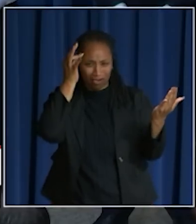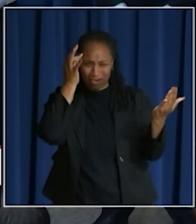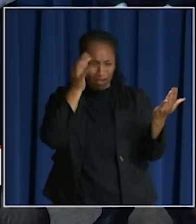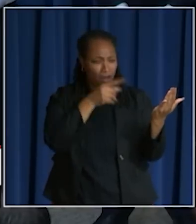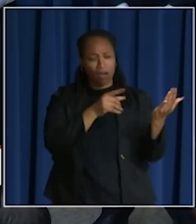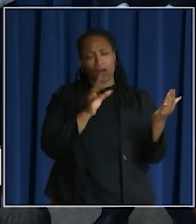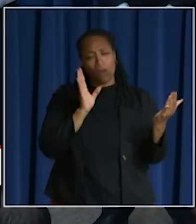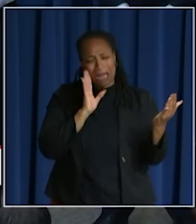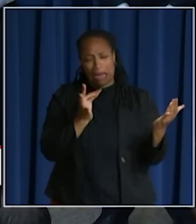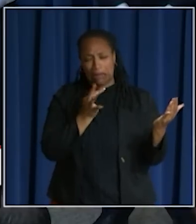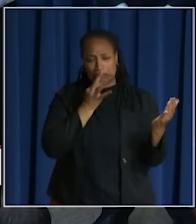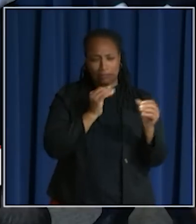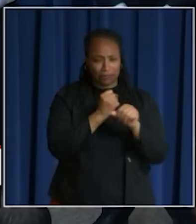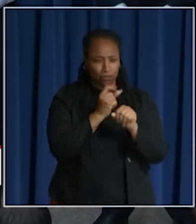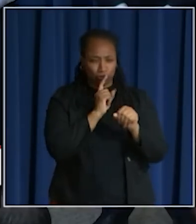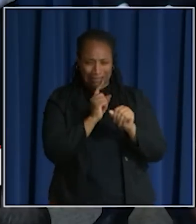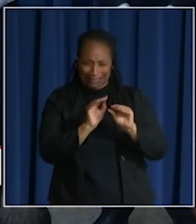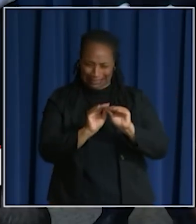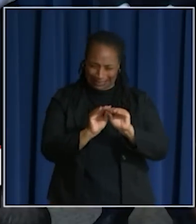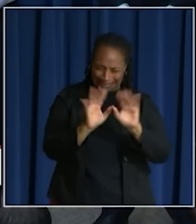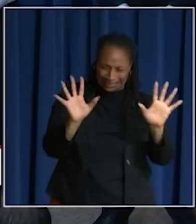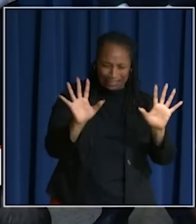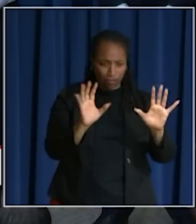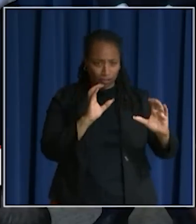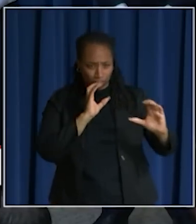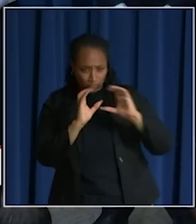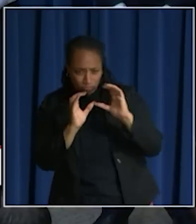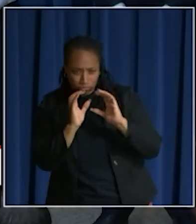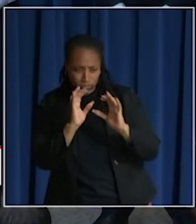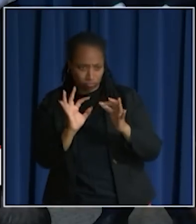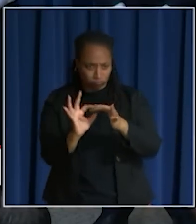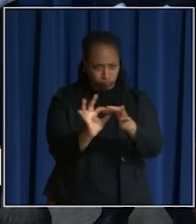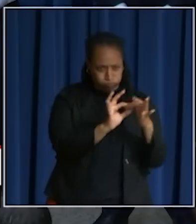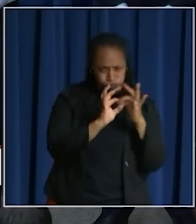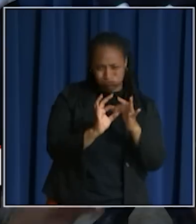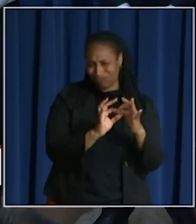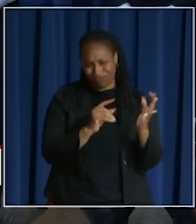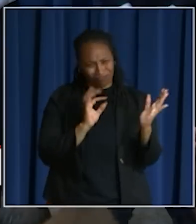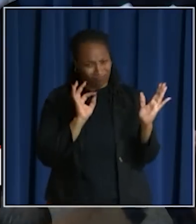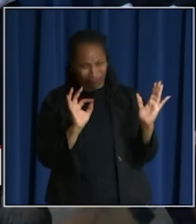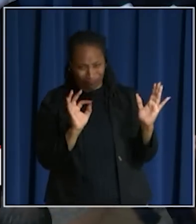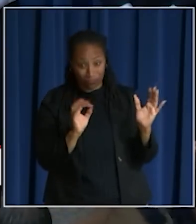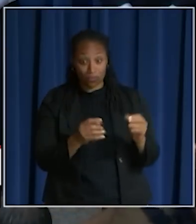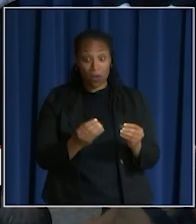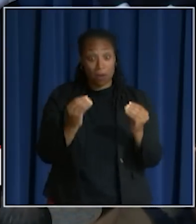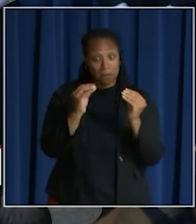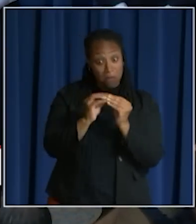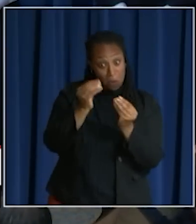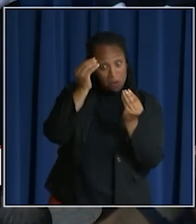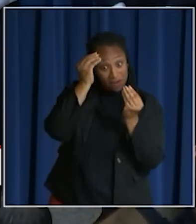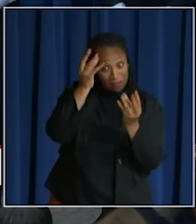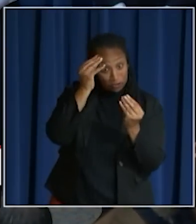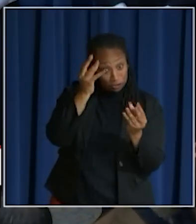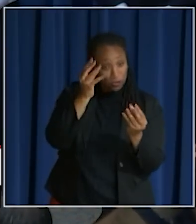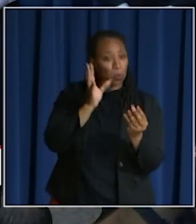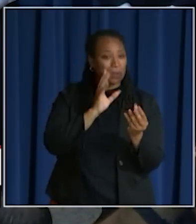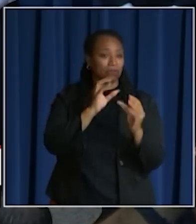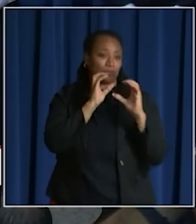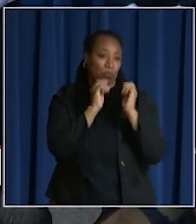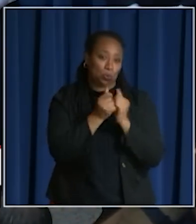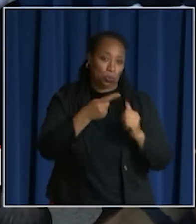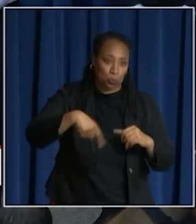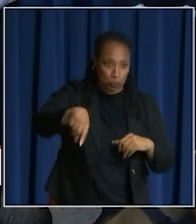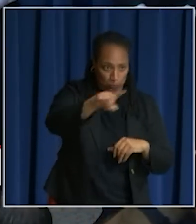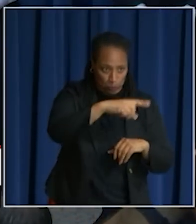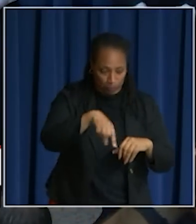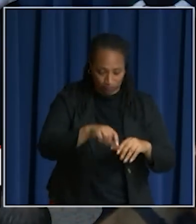for response. And if there's any additional information we need to get out to the public, we will. But the